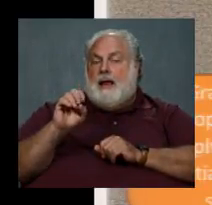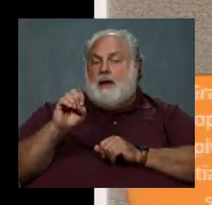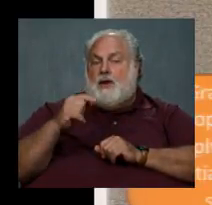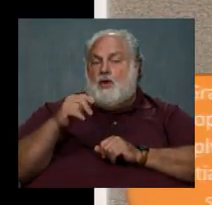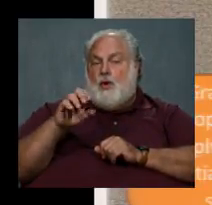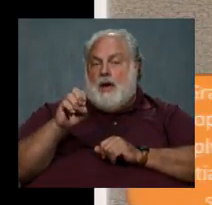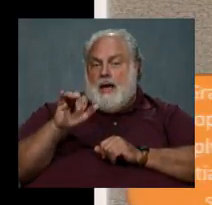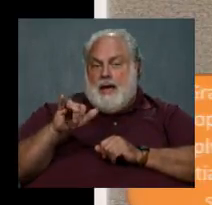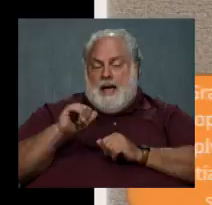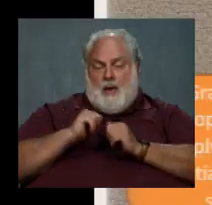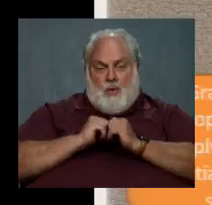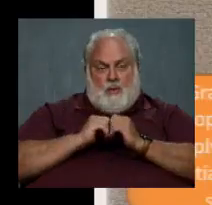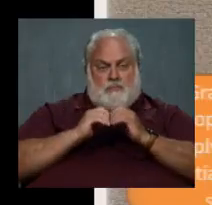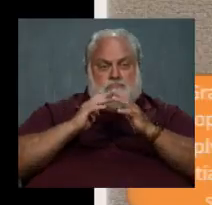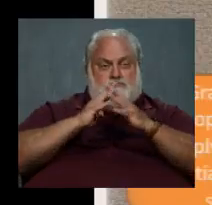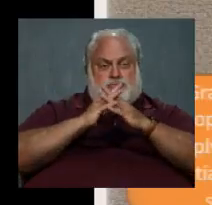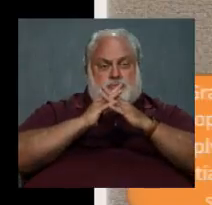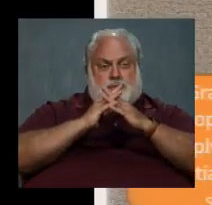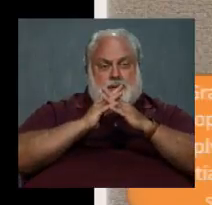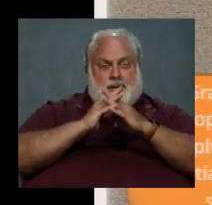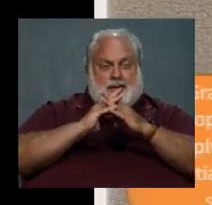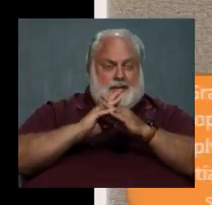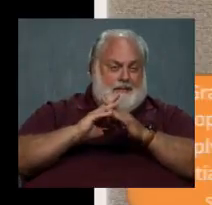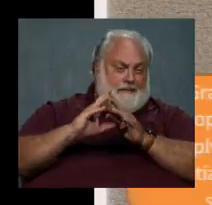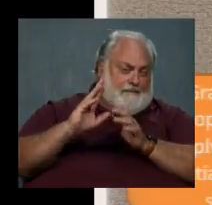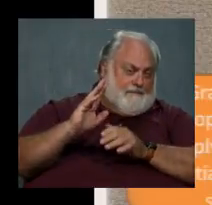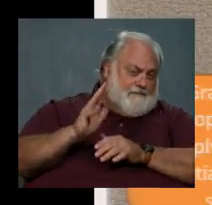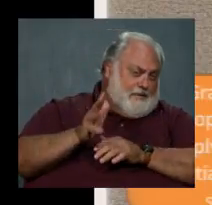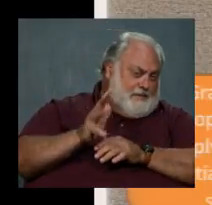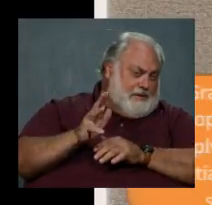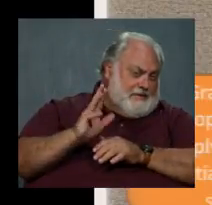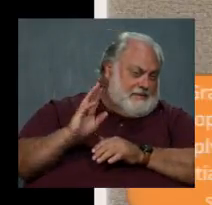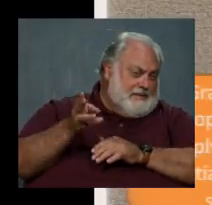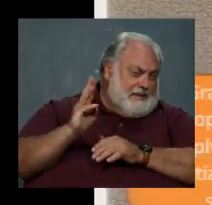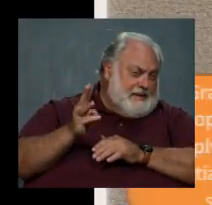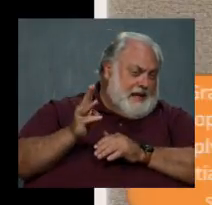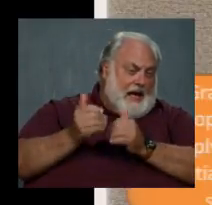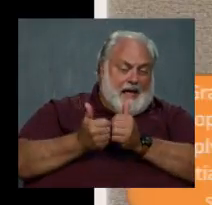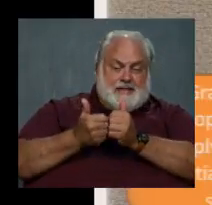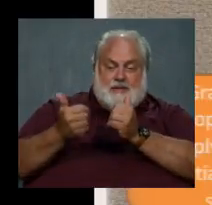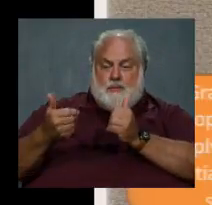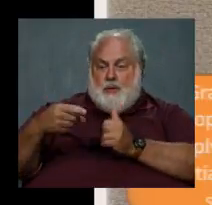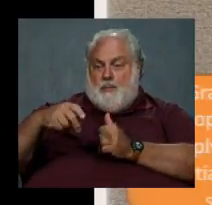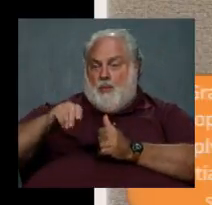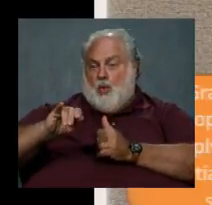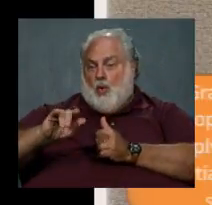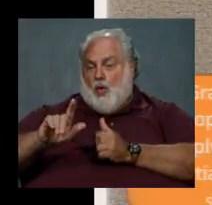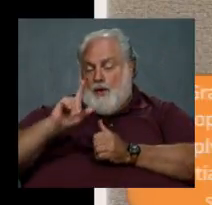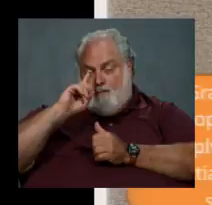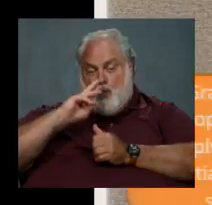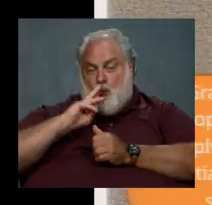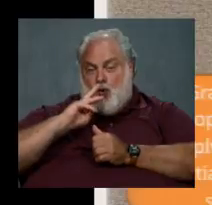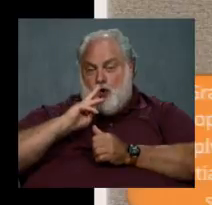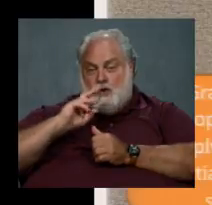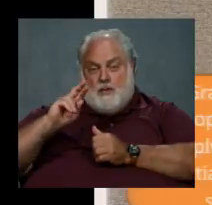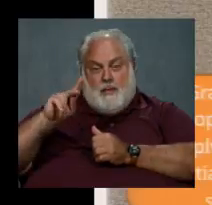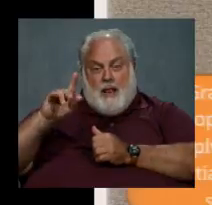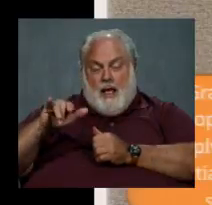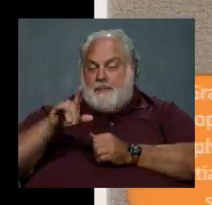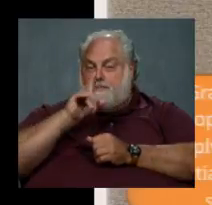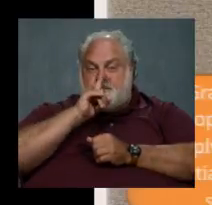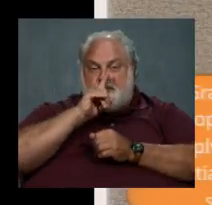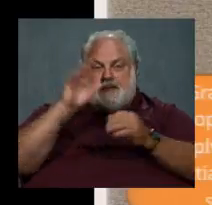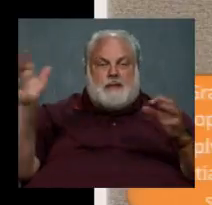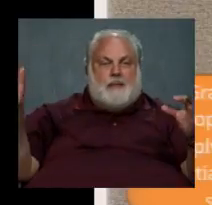the late 50s, early 60s, it does not have a separate pool for water supply. It has a